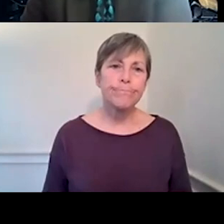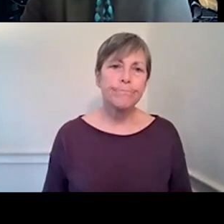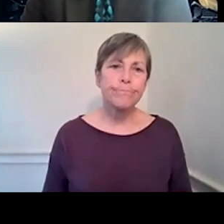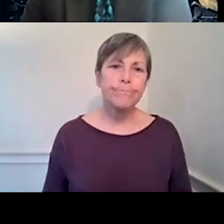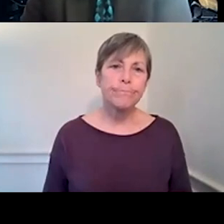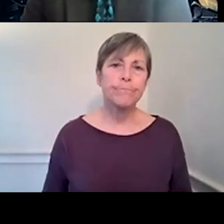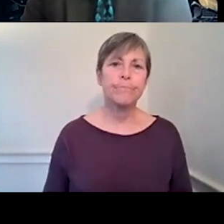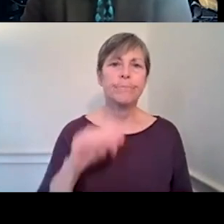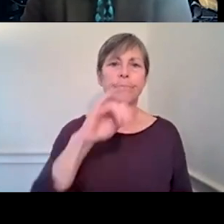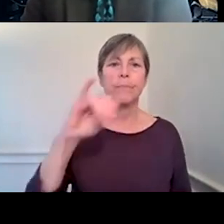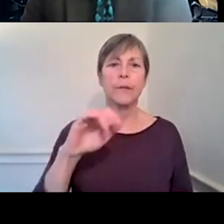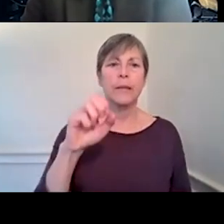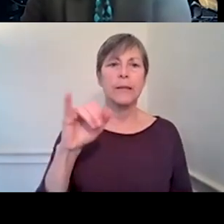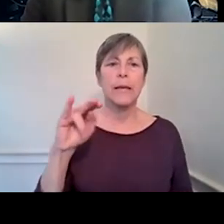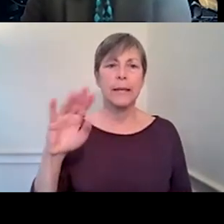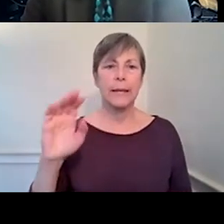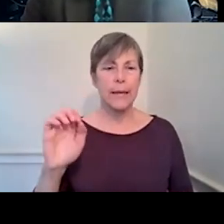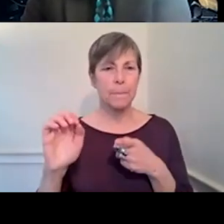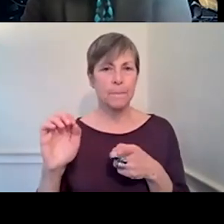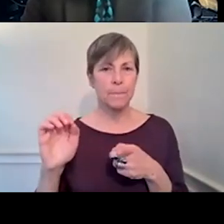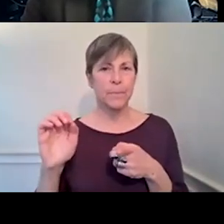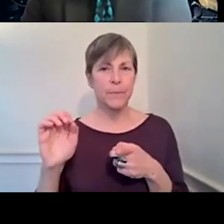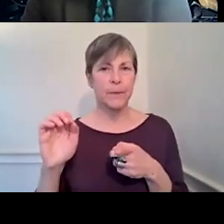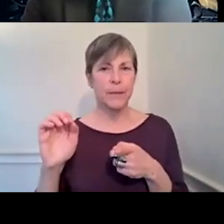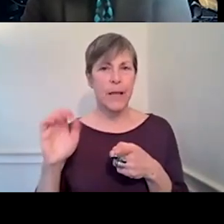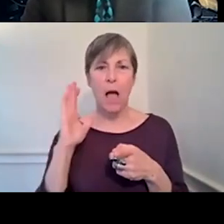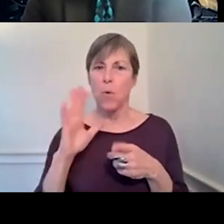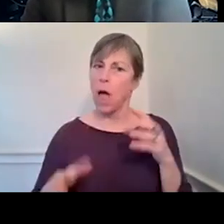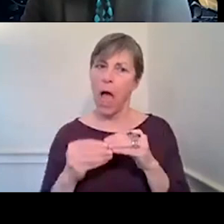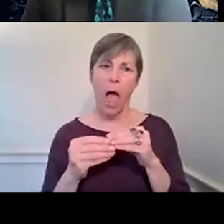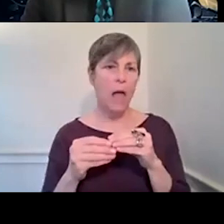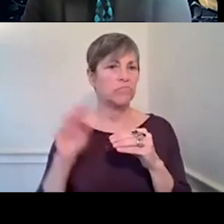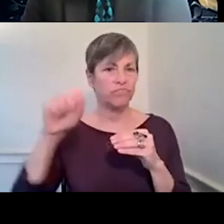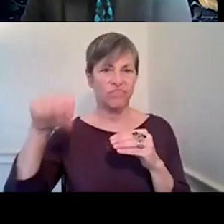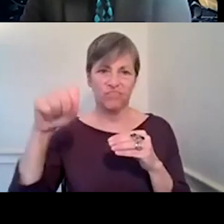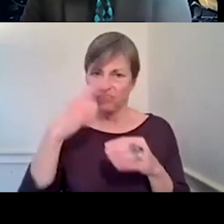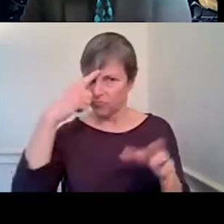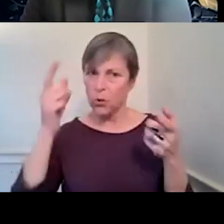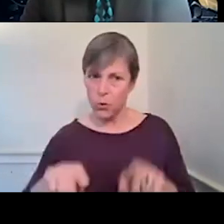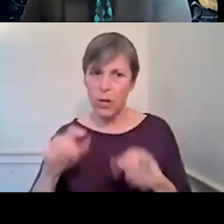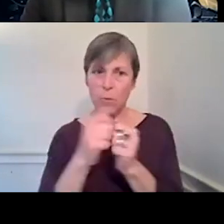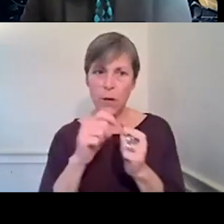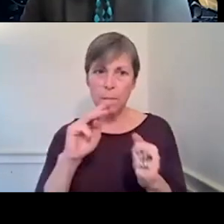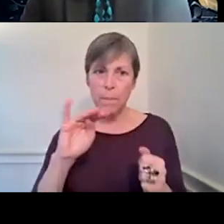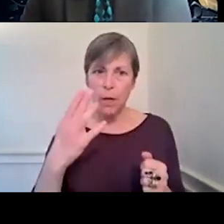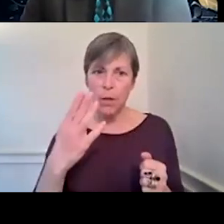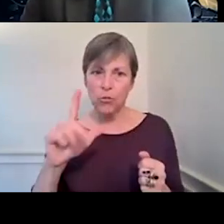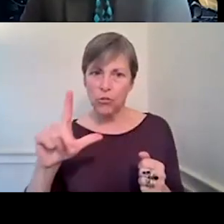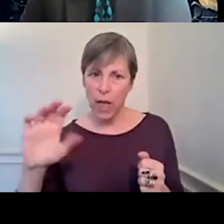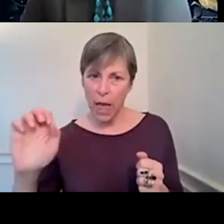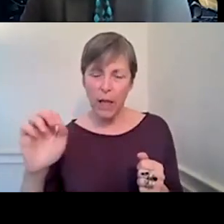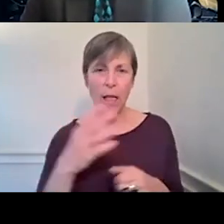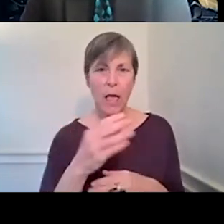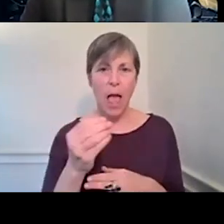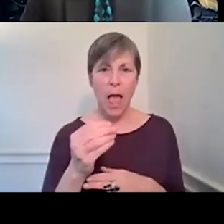I think maybe I would jump in, absolutely supporting Michelle's point on that, is that, and again, allow me to